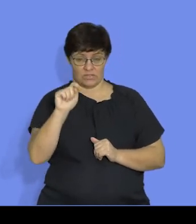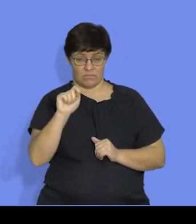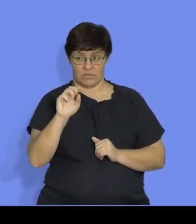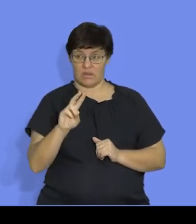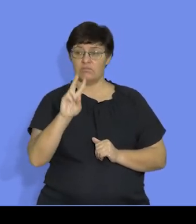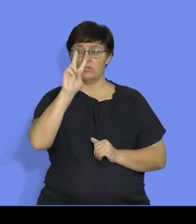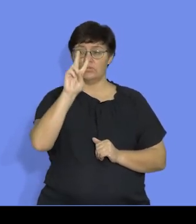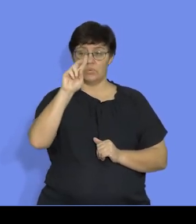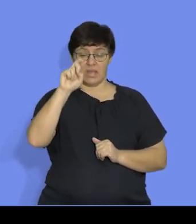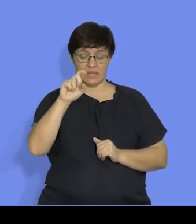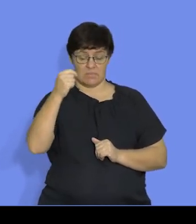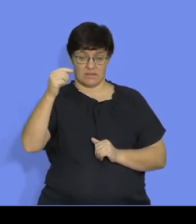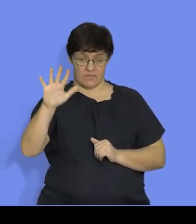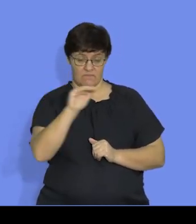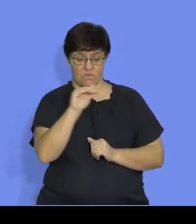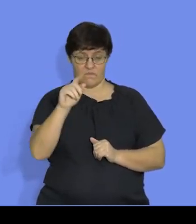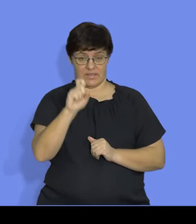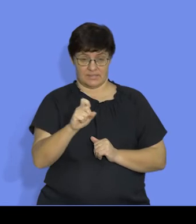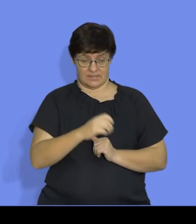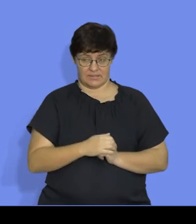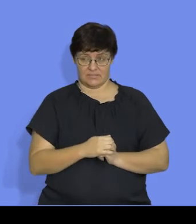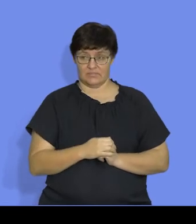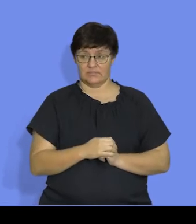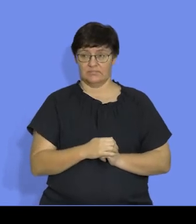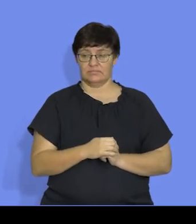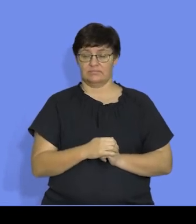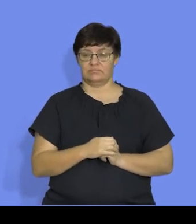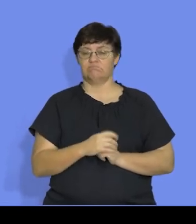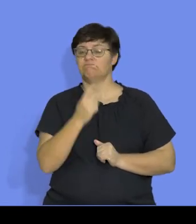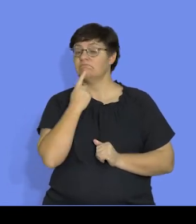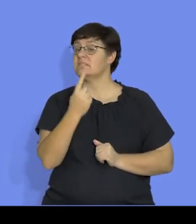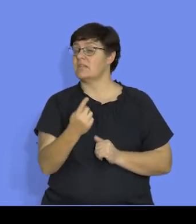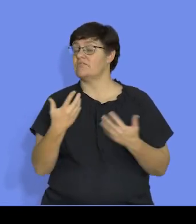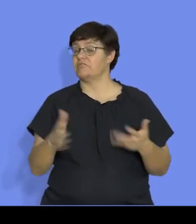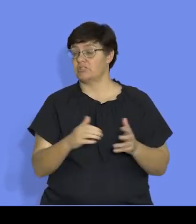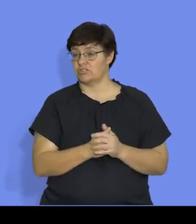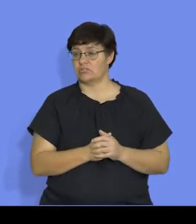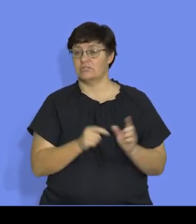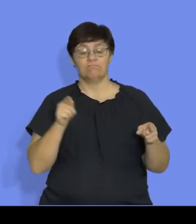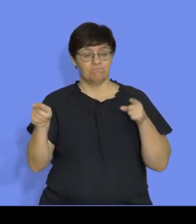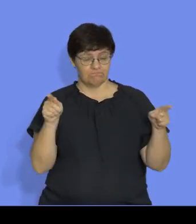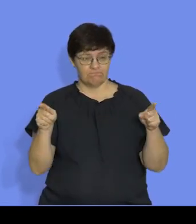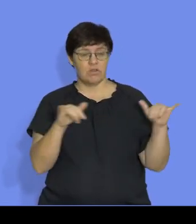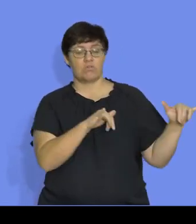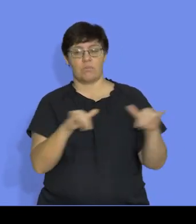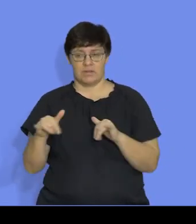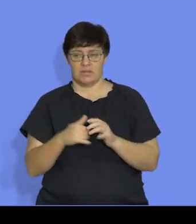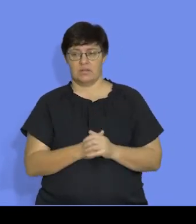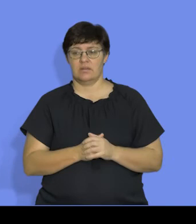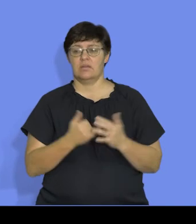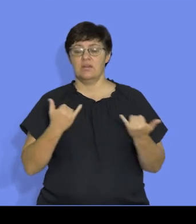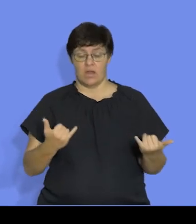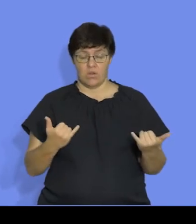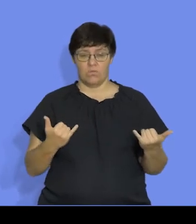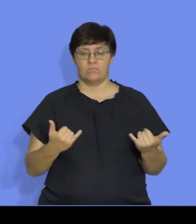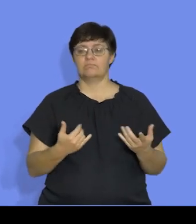2x minus 5 over x. As I mentioned, the ratios are common, so I can equate